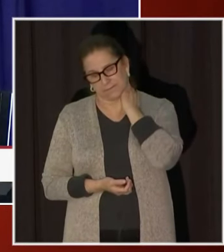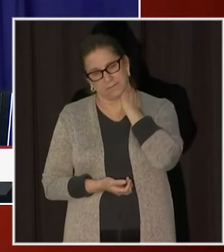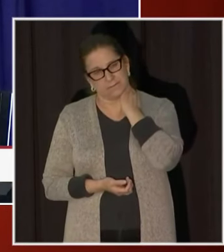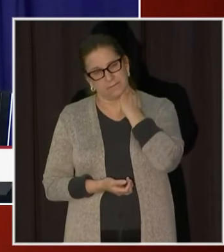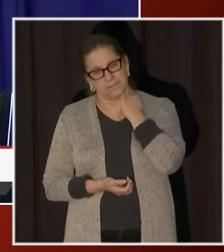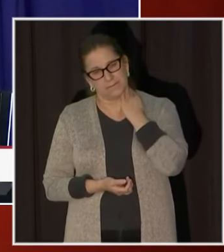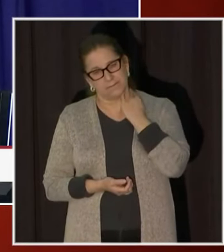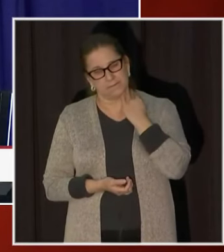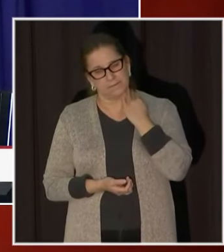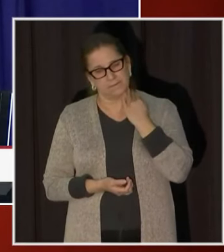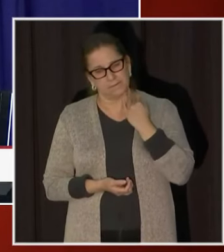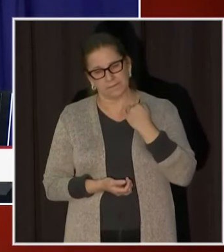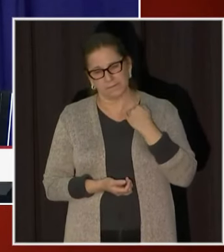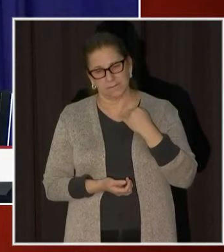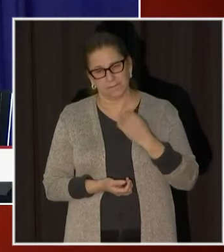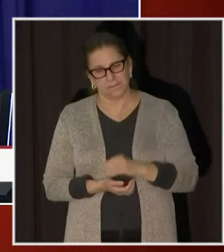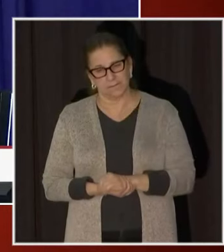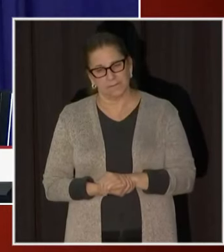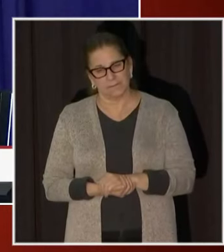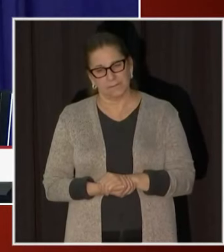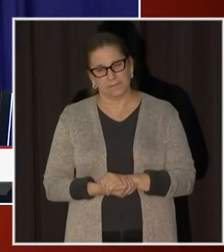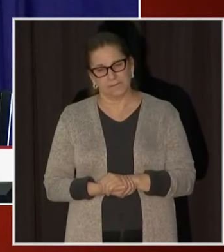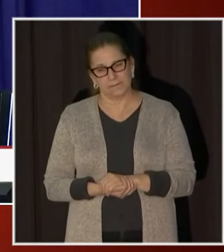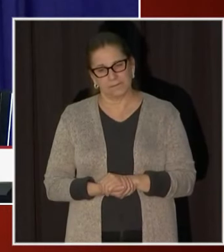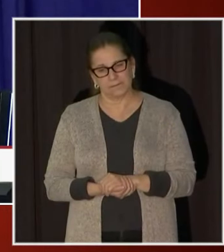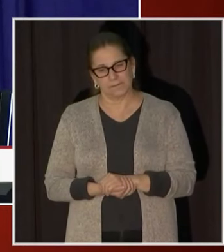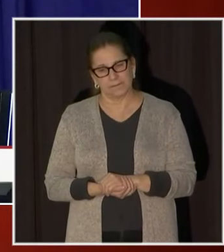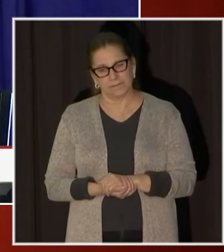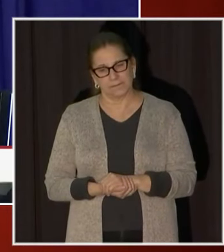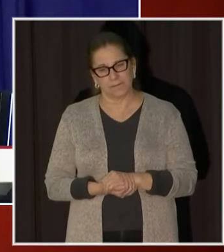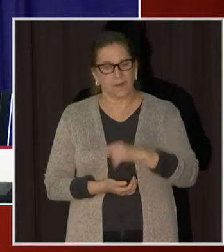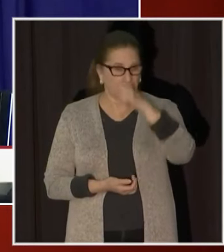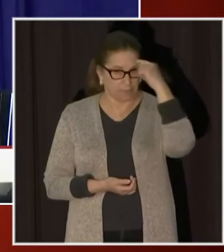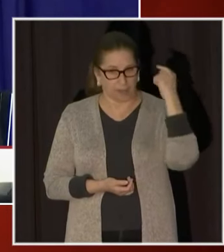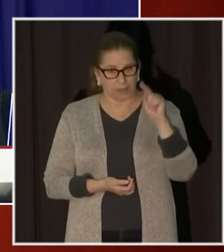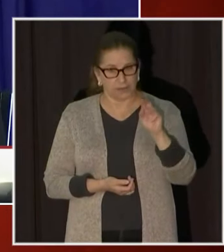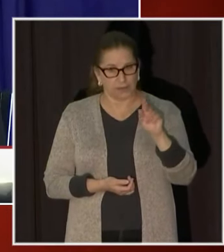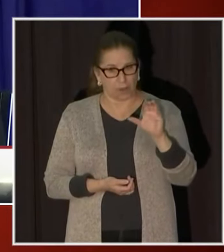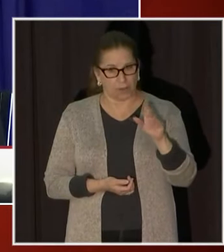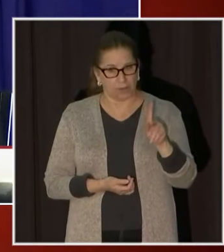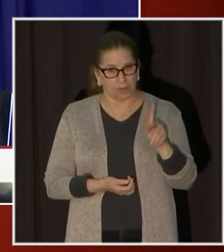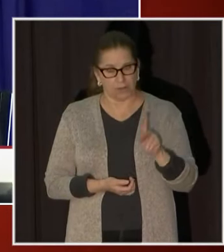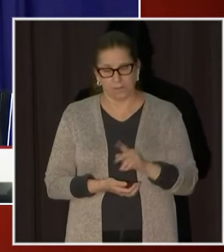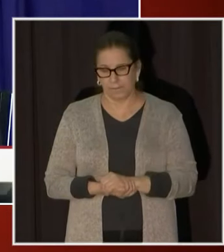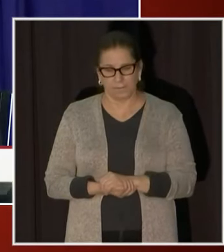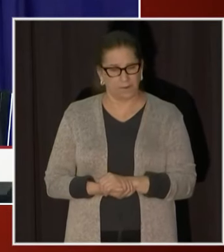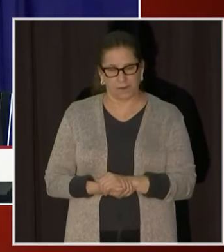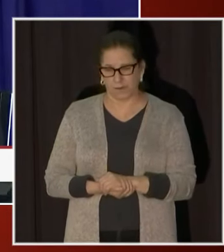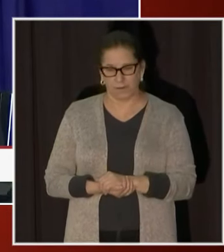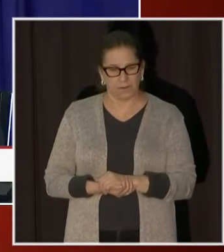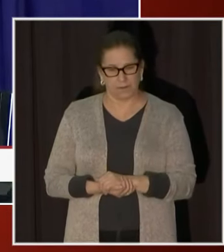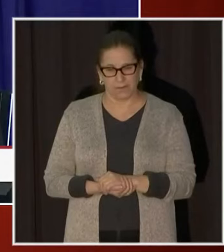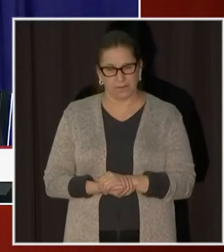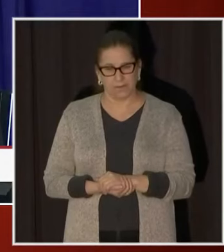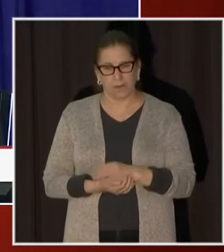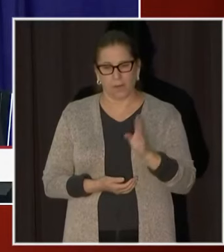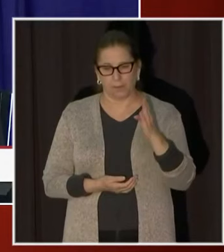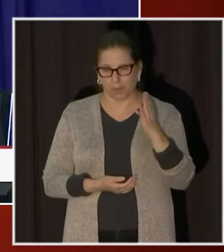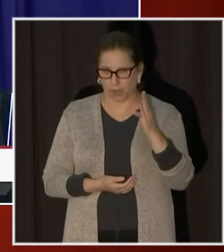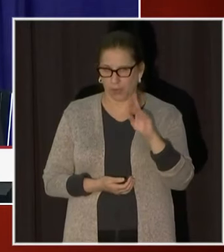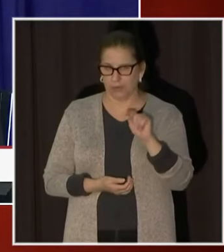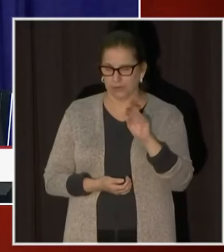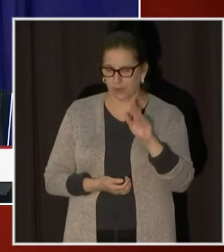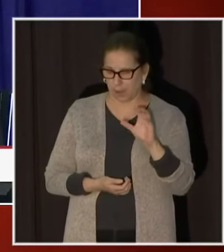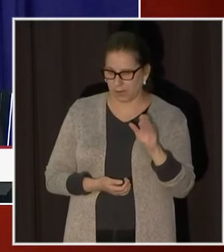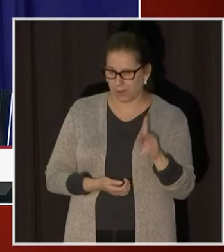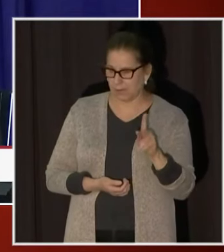Those blue trailers are our mobile storage units, and so those are staged in front of our office. So